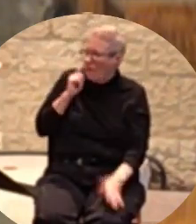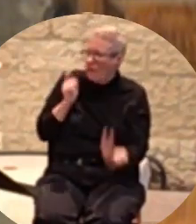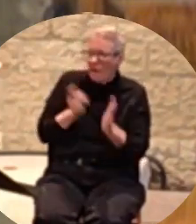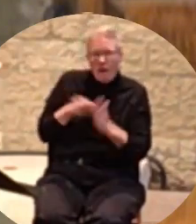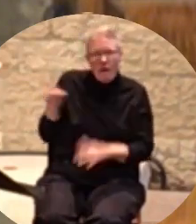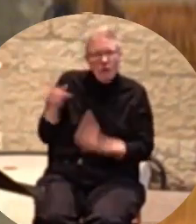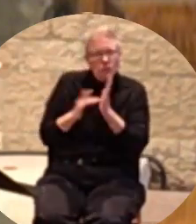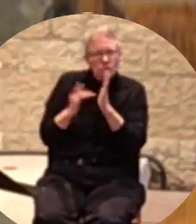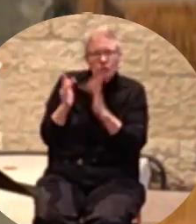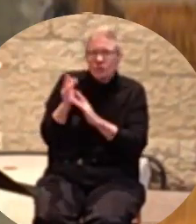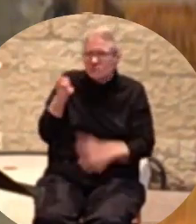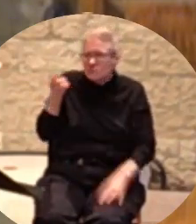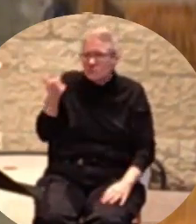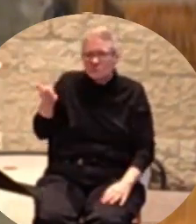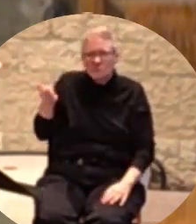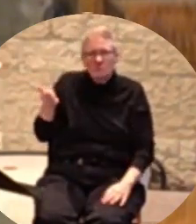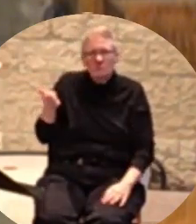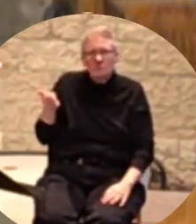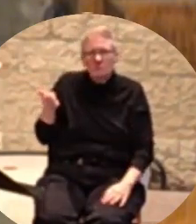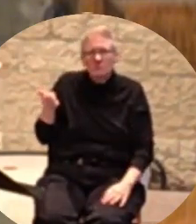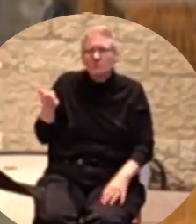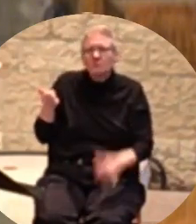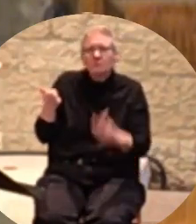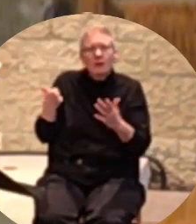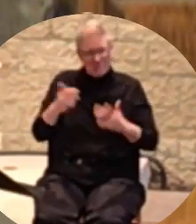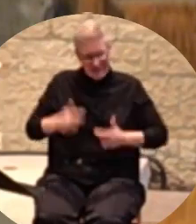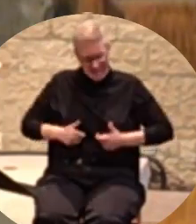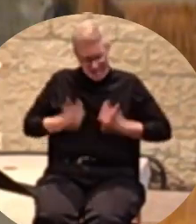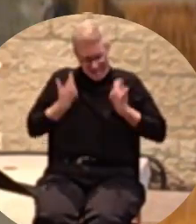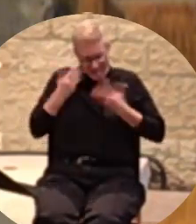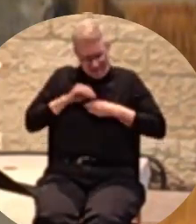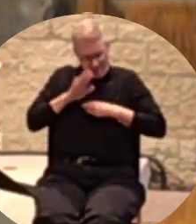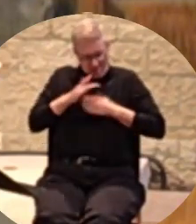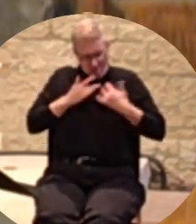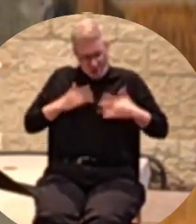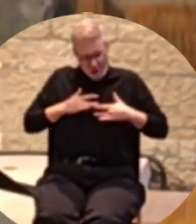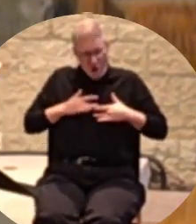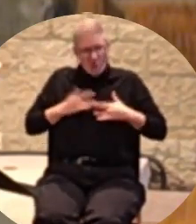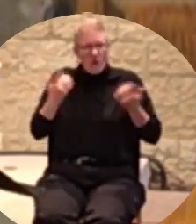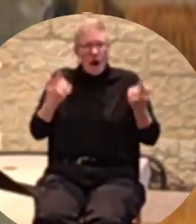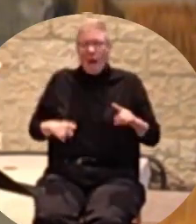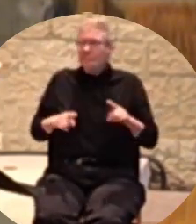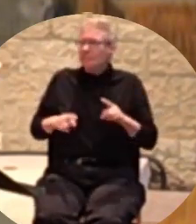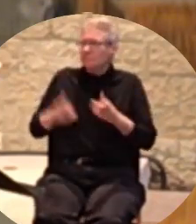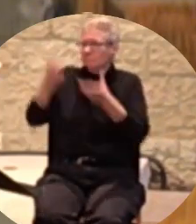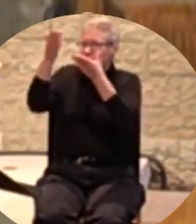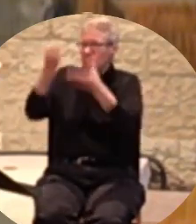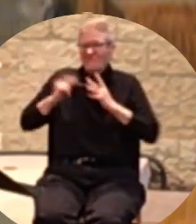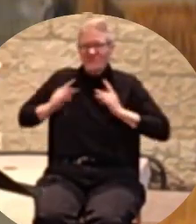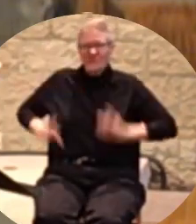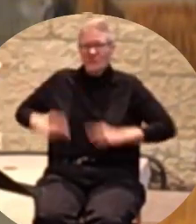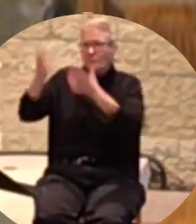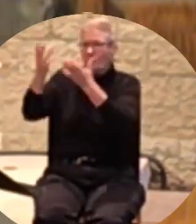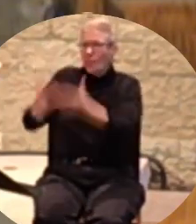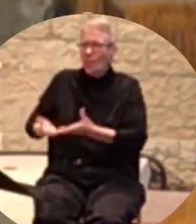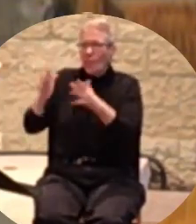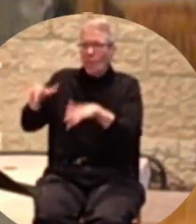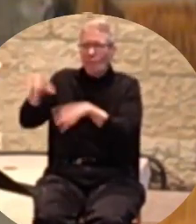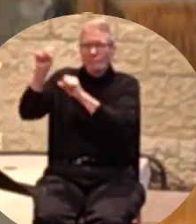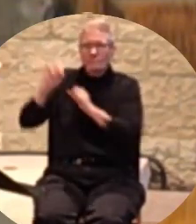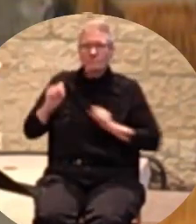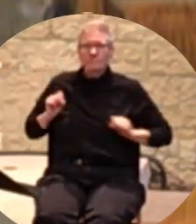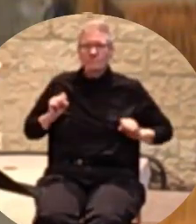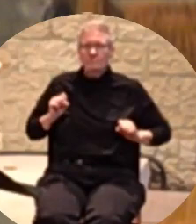their hearts, he vanishes from their sight. Later, the two explain to others how the